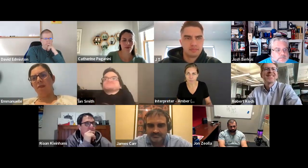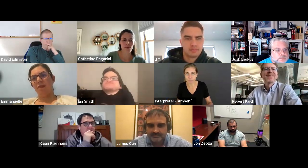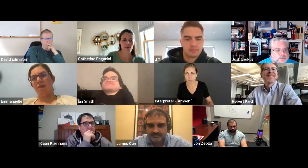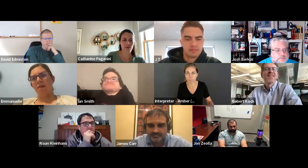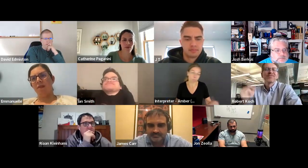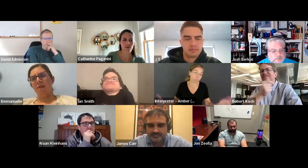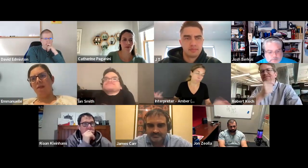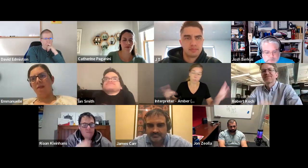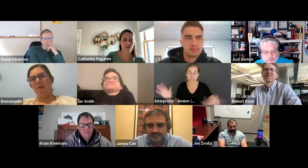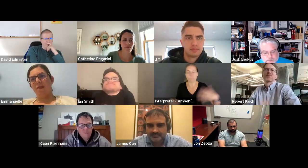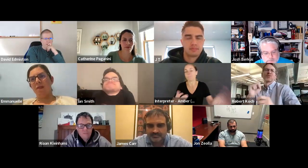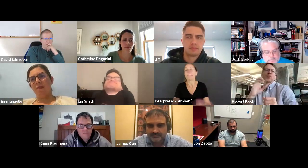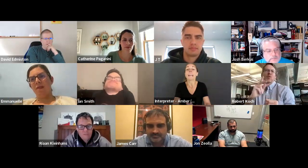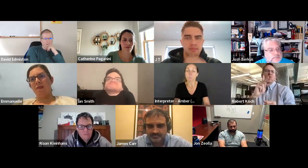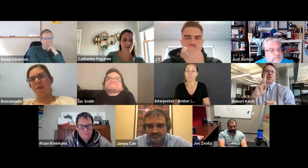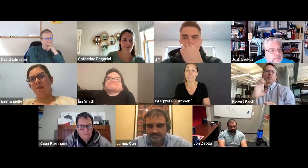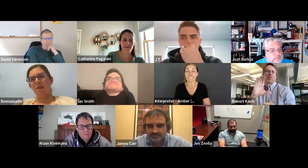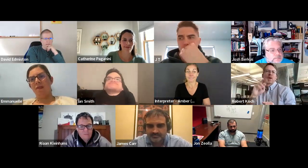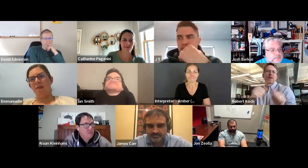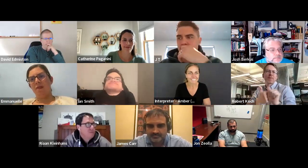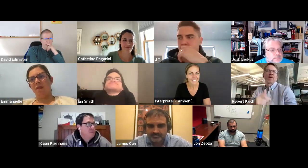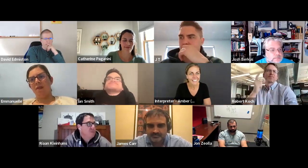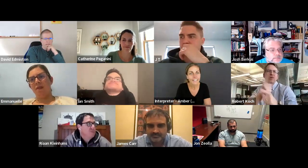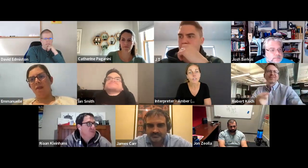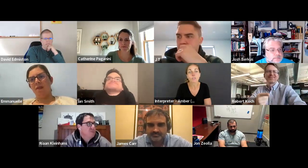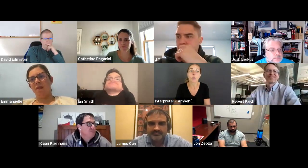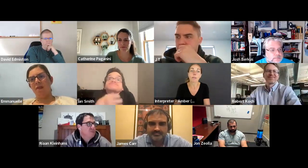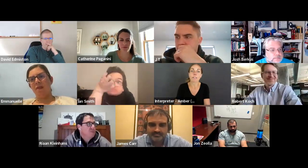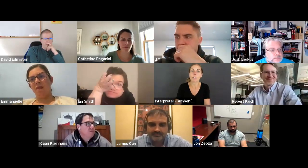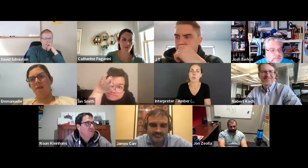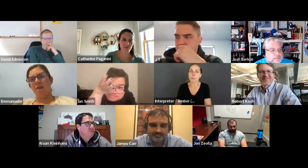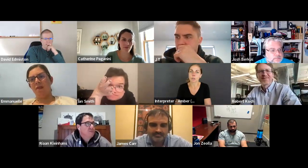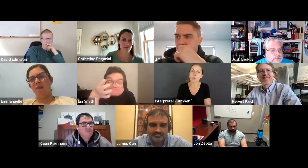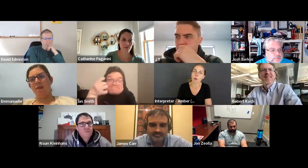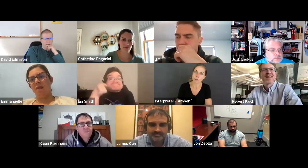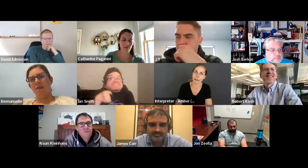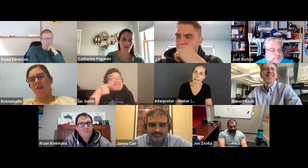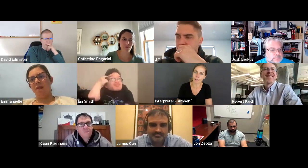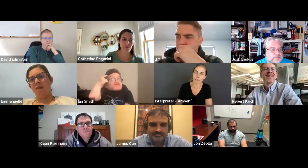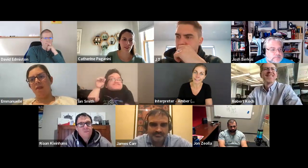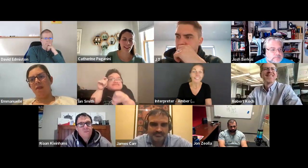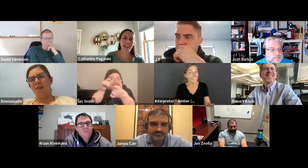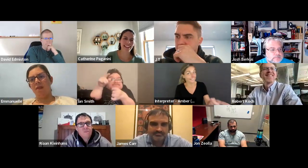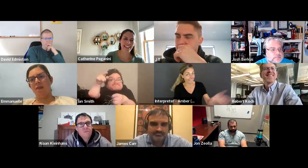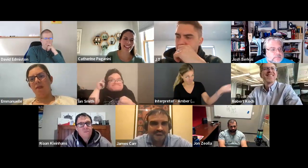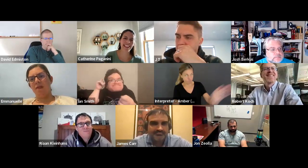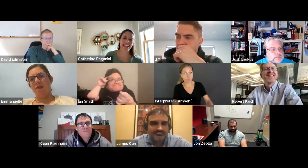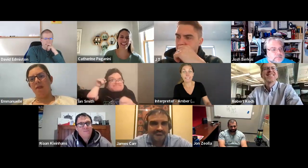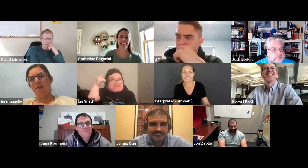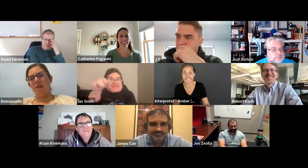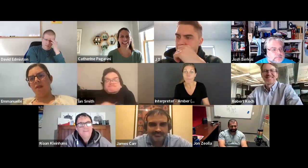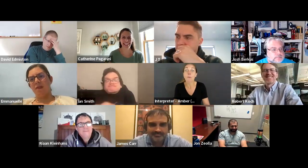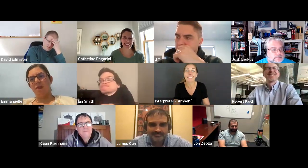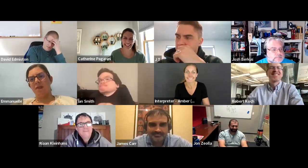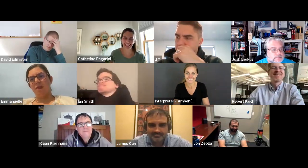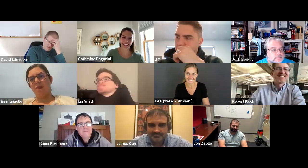deaf people weren't gone. Anyway, it's done. He says, so basically KubeCon's our backup, huh? Ian's like,